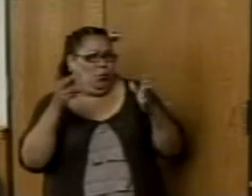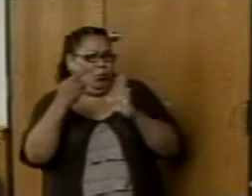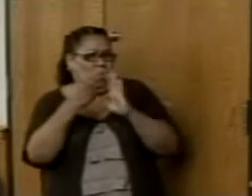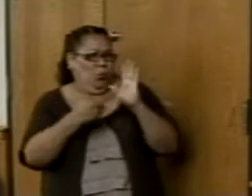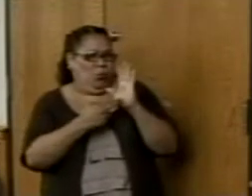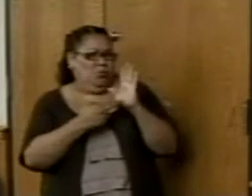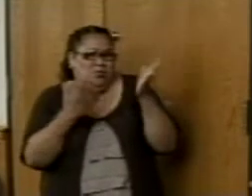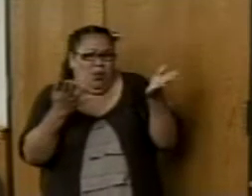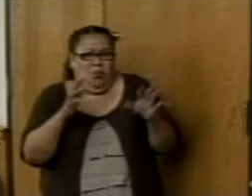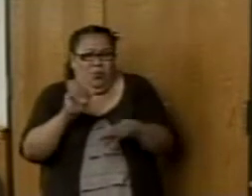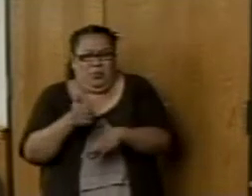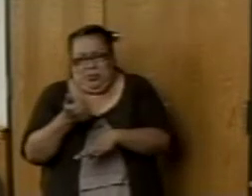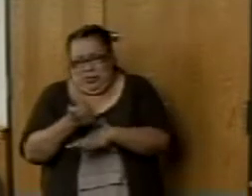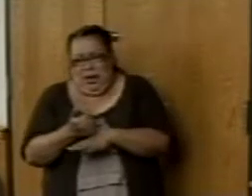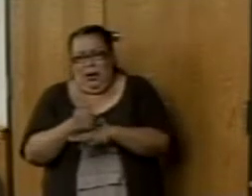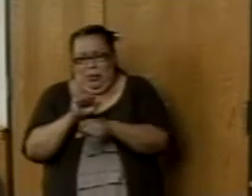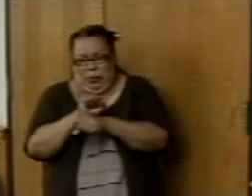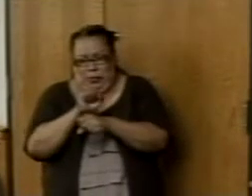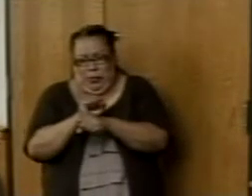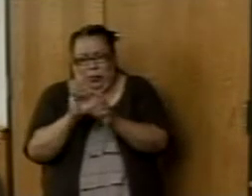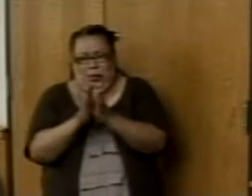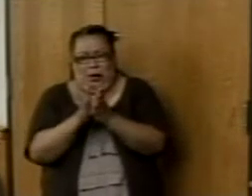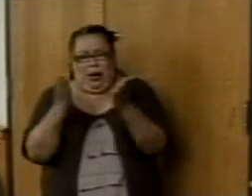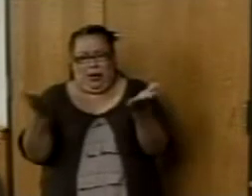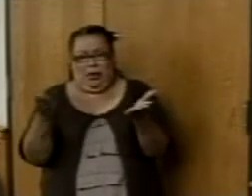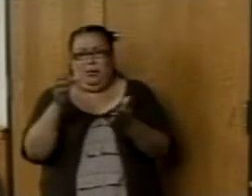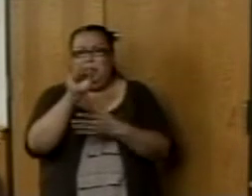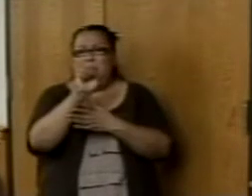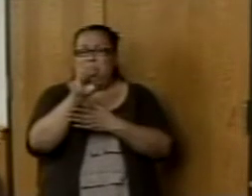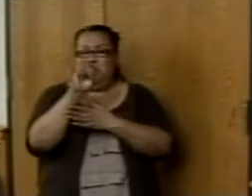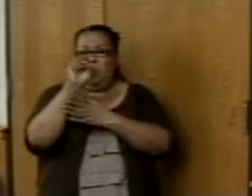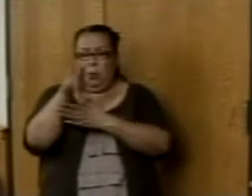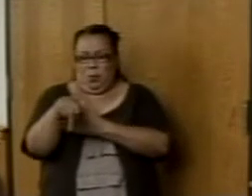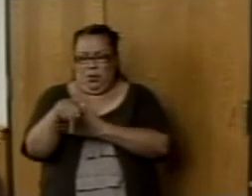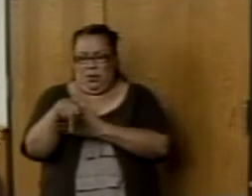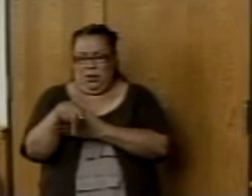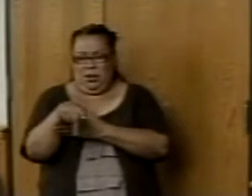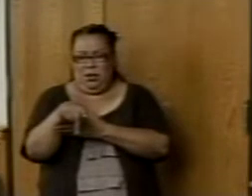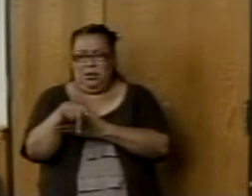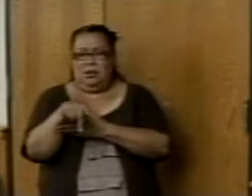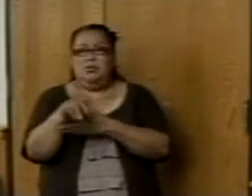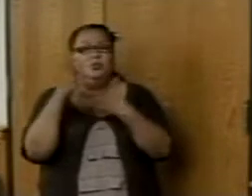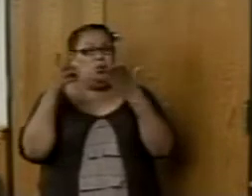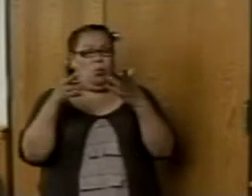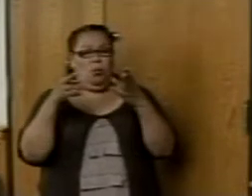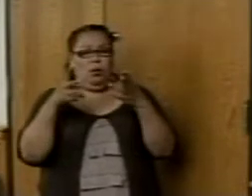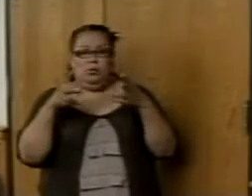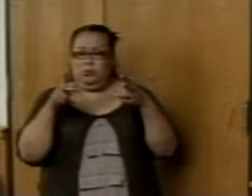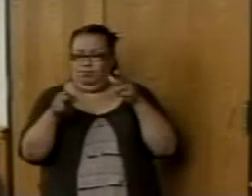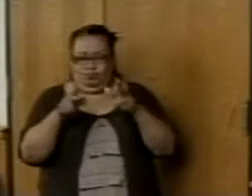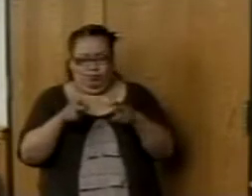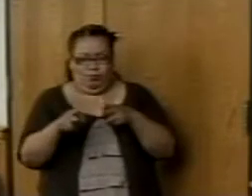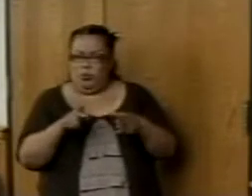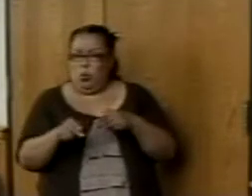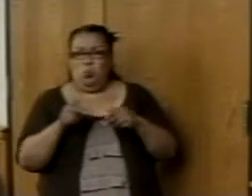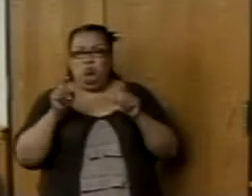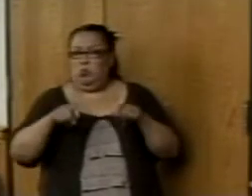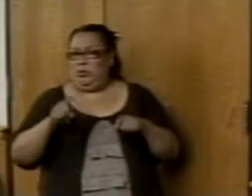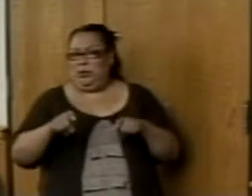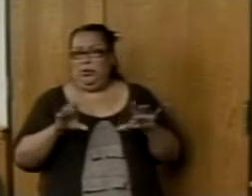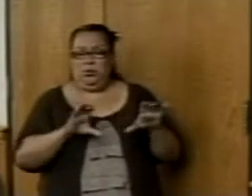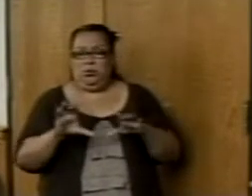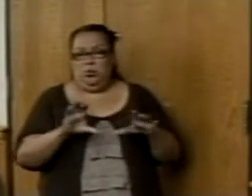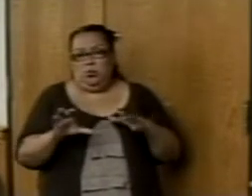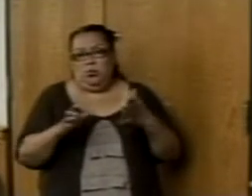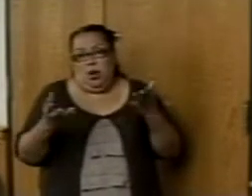place in our employee handbook and our SOP. And so we simply shored up the line and streamlined what we had to do. And